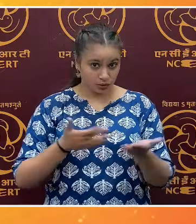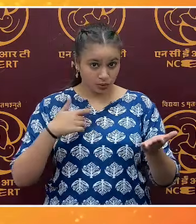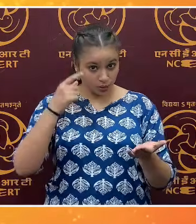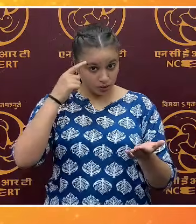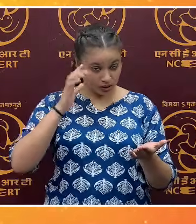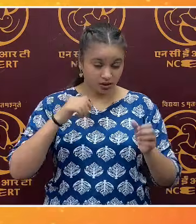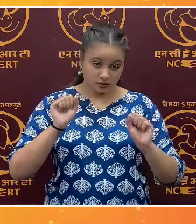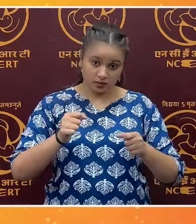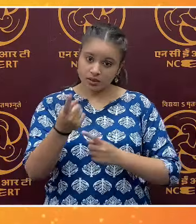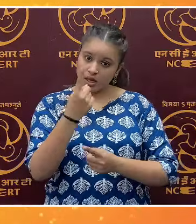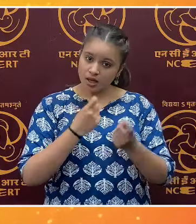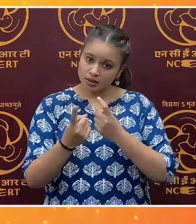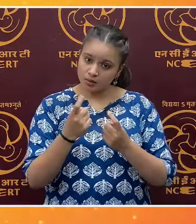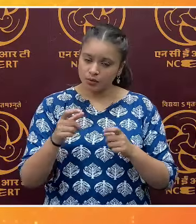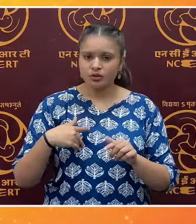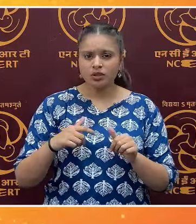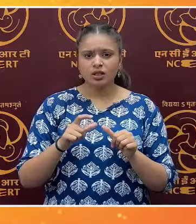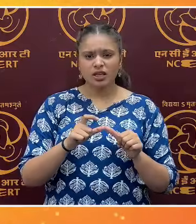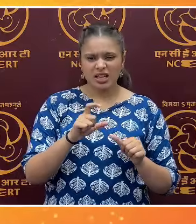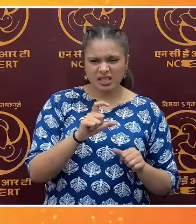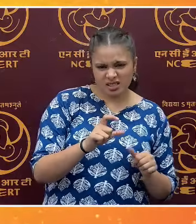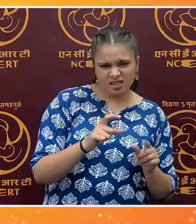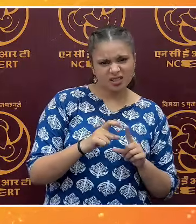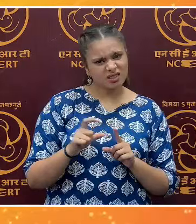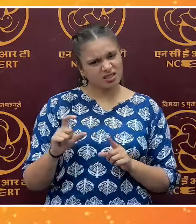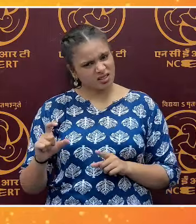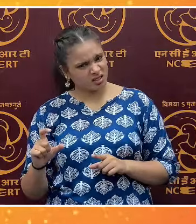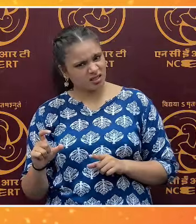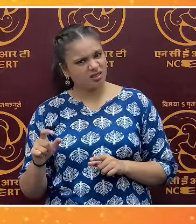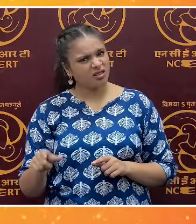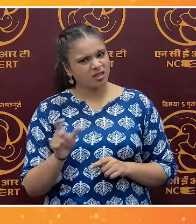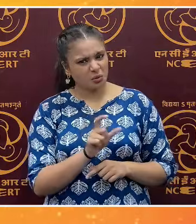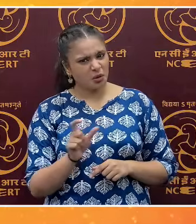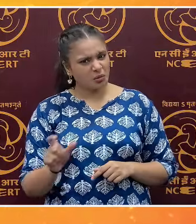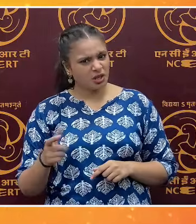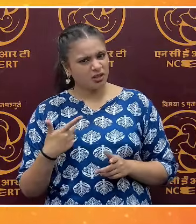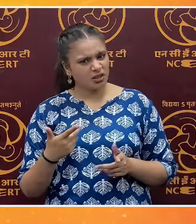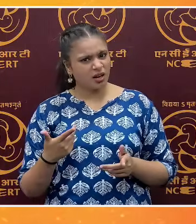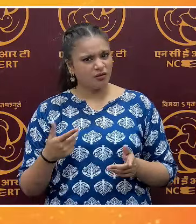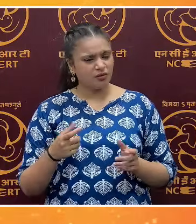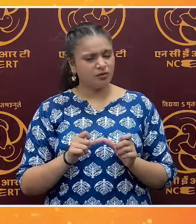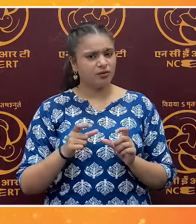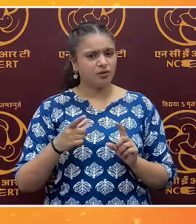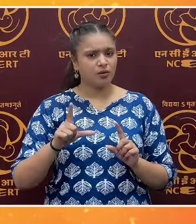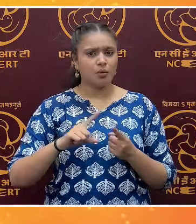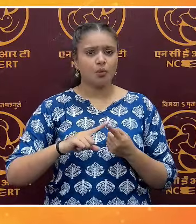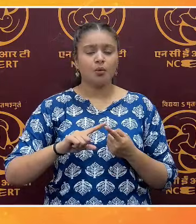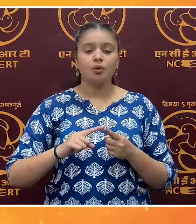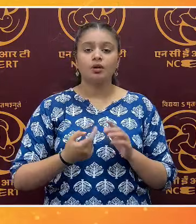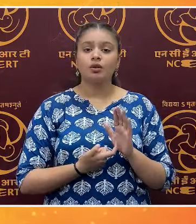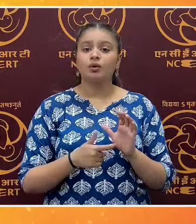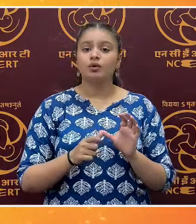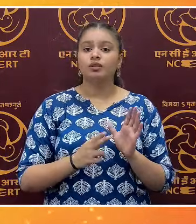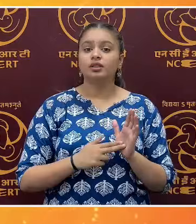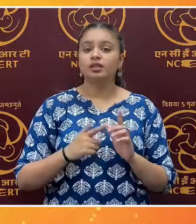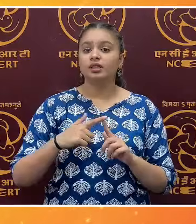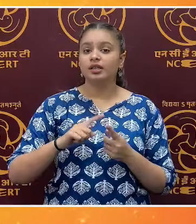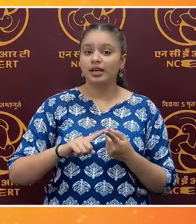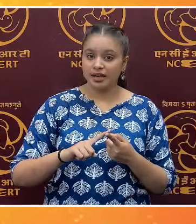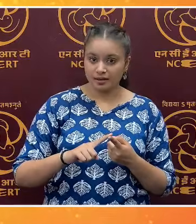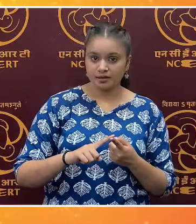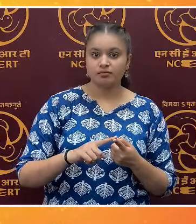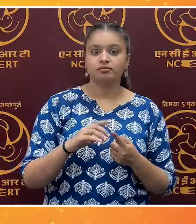definitely ask them. And ma'am, what about AC, DC? We also hear these terms, alternate current. So, in house we are using alternating currents